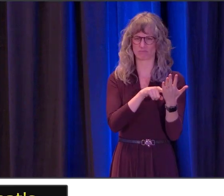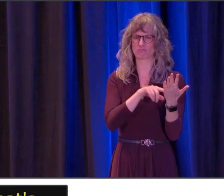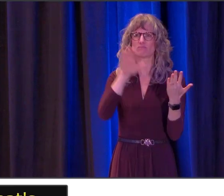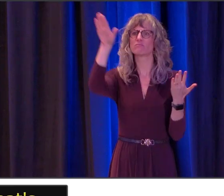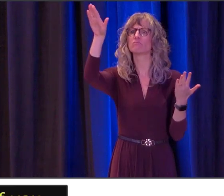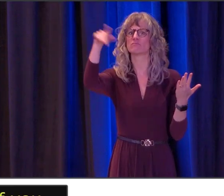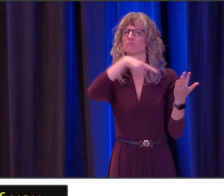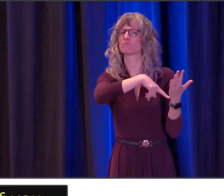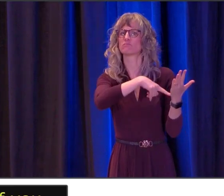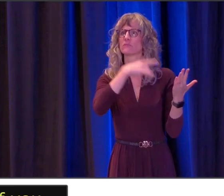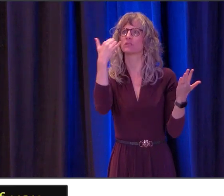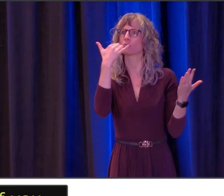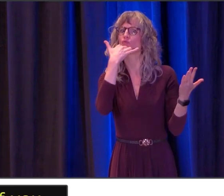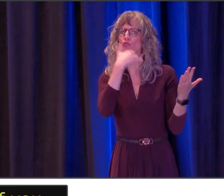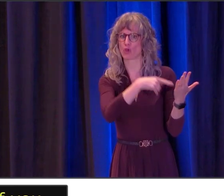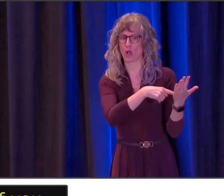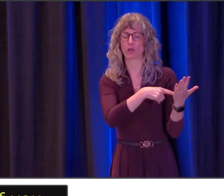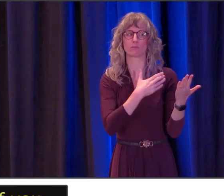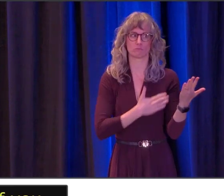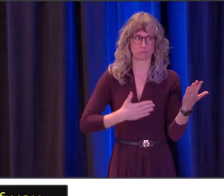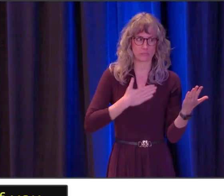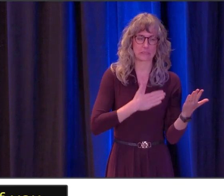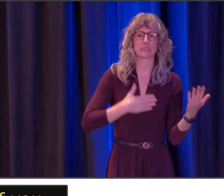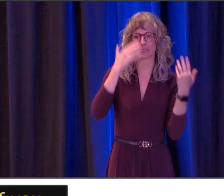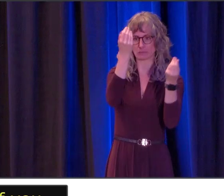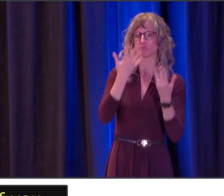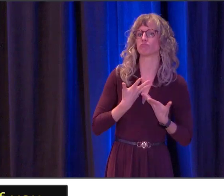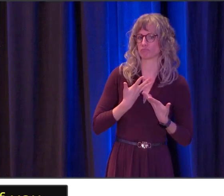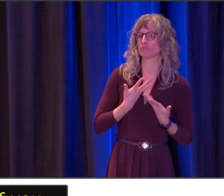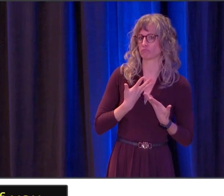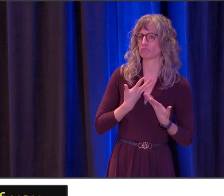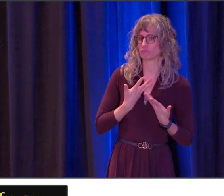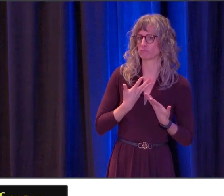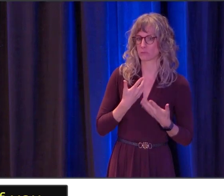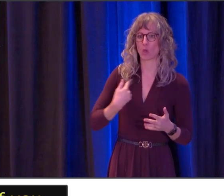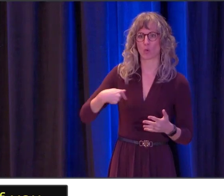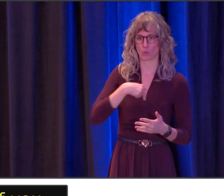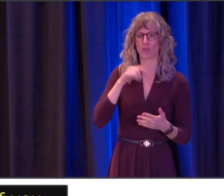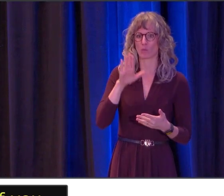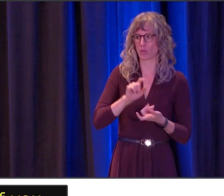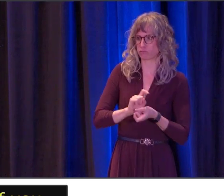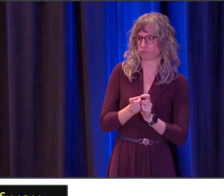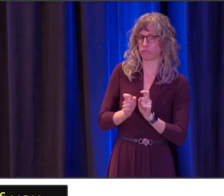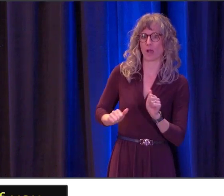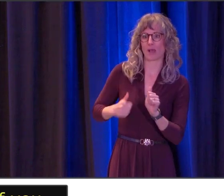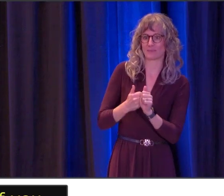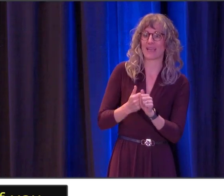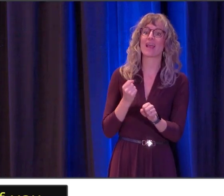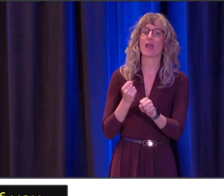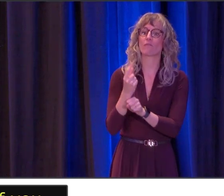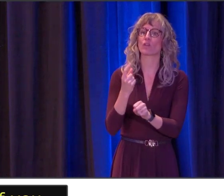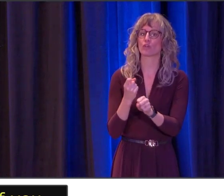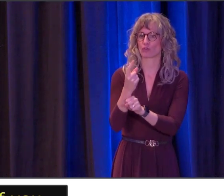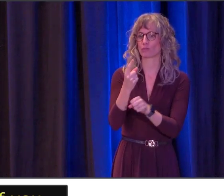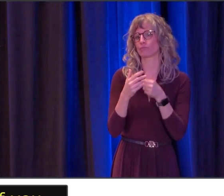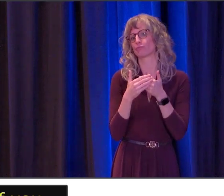me know, let Jenny know, and we will update that handbook on a yearly